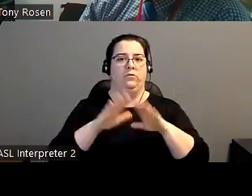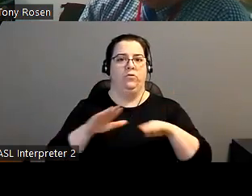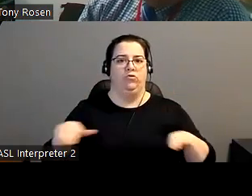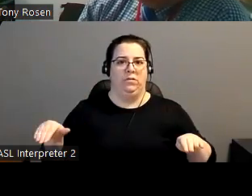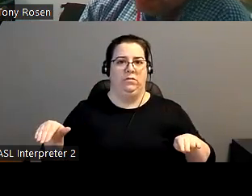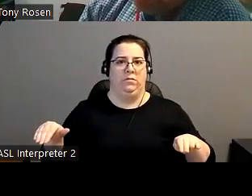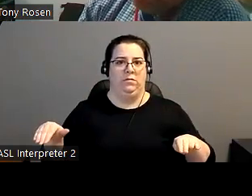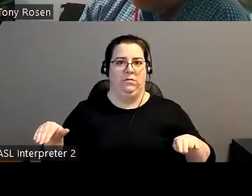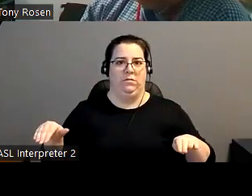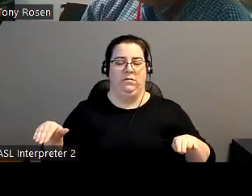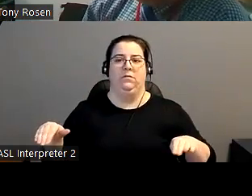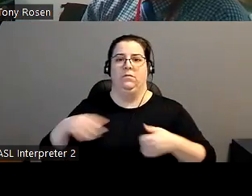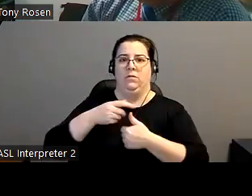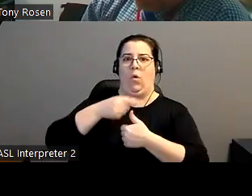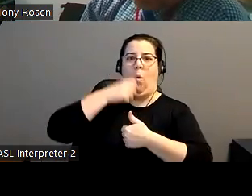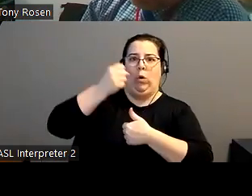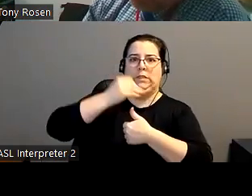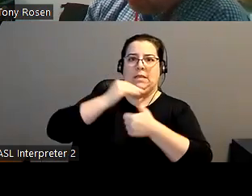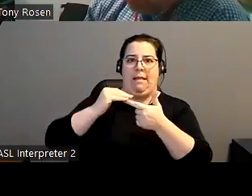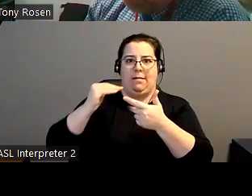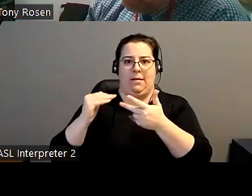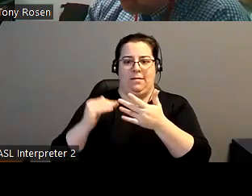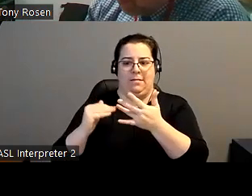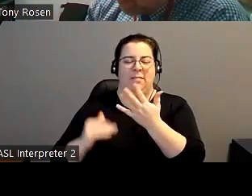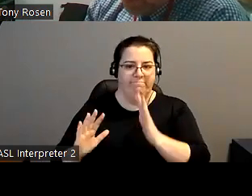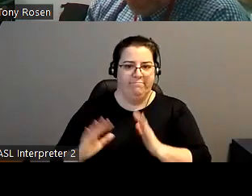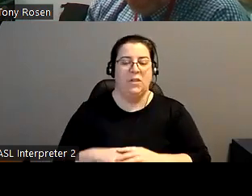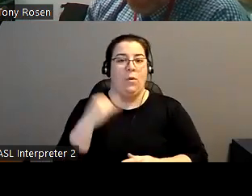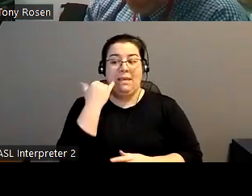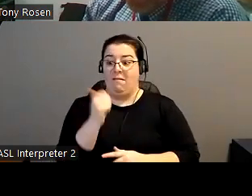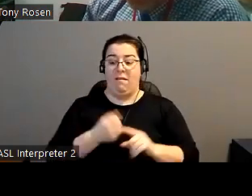to resolve conflicts, there is a surrogacy law.